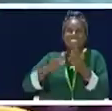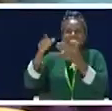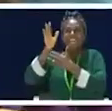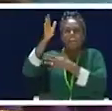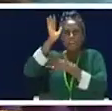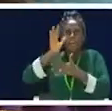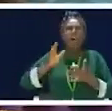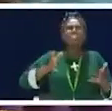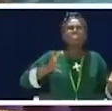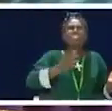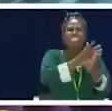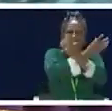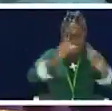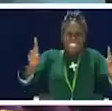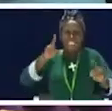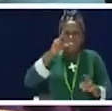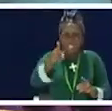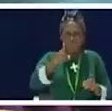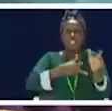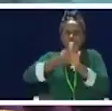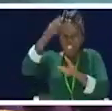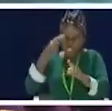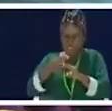bringing you out.